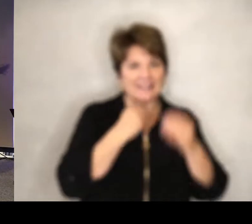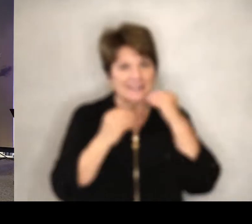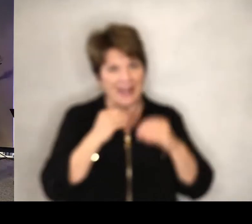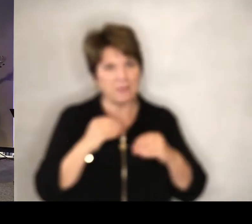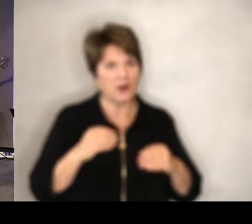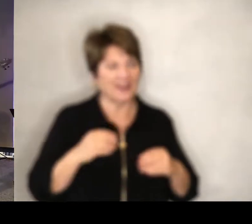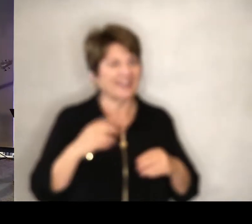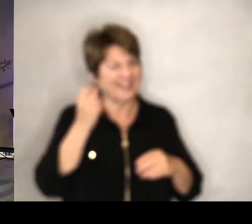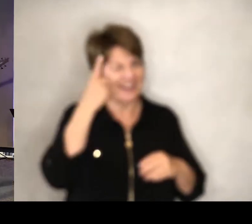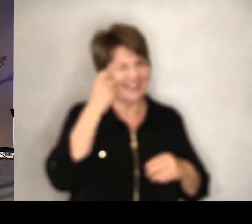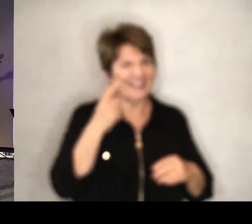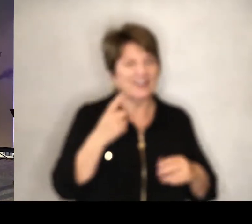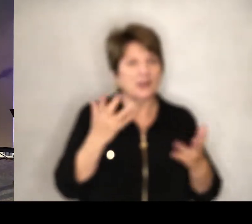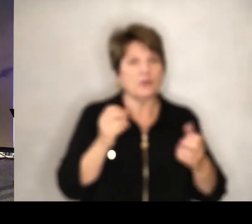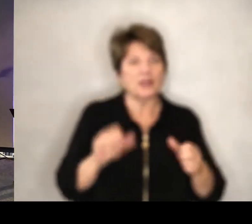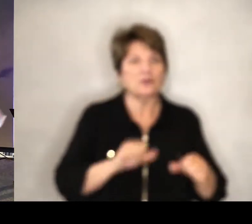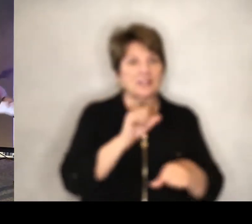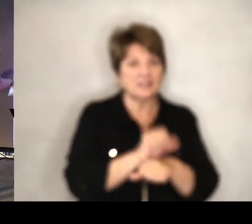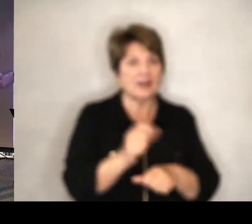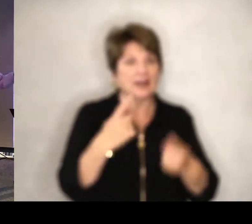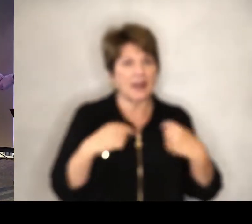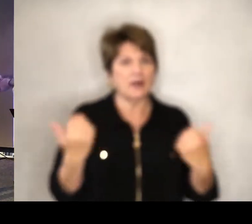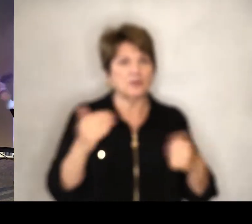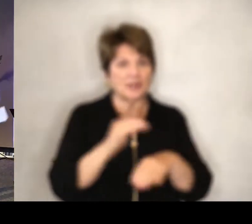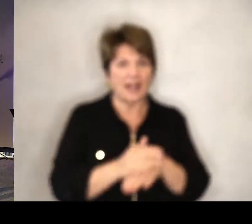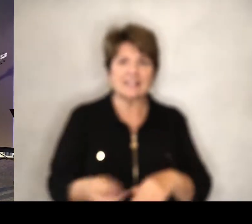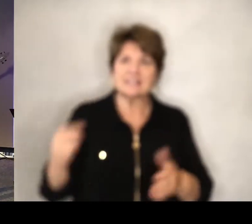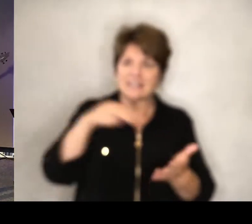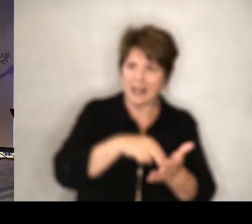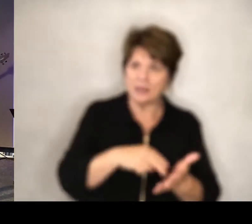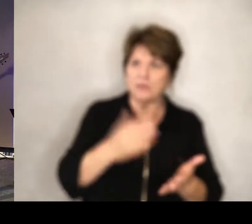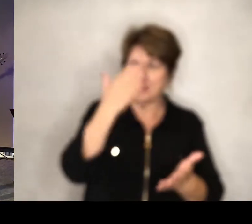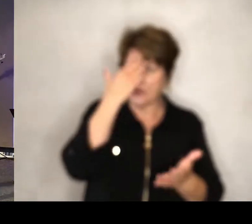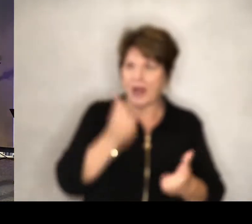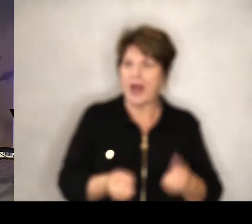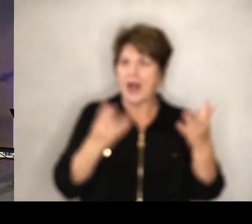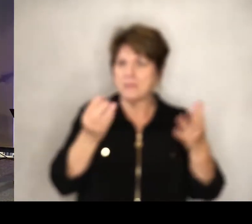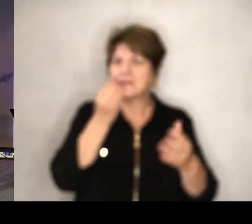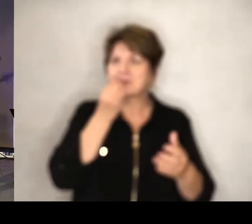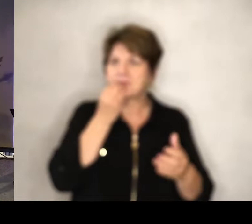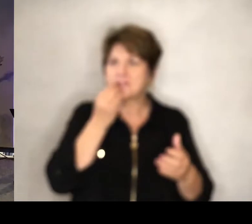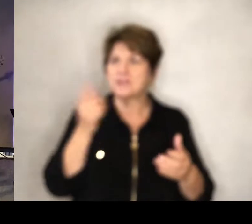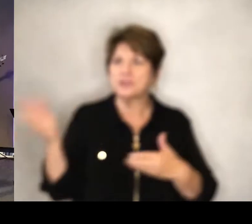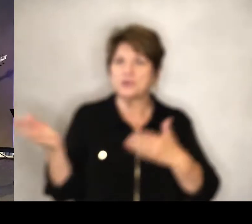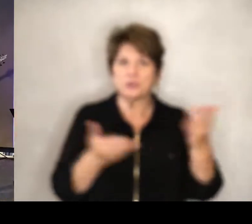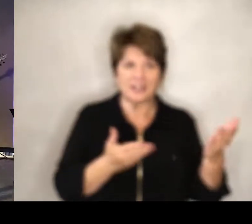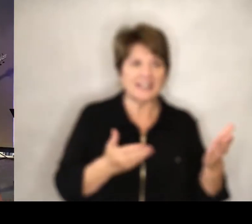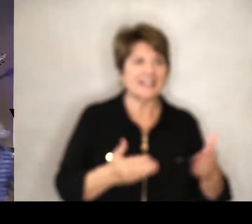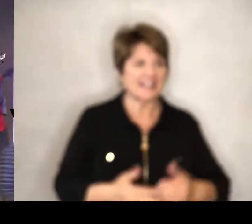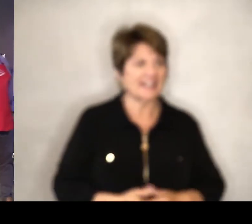literally, if you are wanting to RSVP and you want to come tonight, go ahead and stand up so we know how much more food to get. Good.